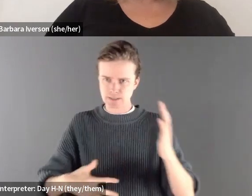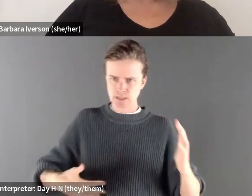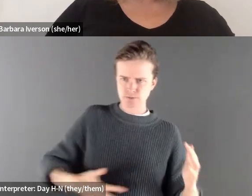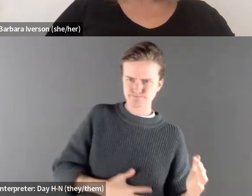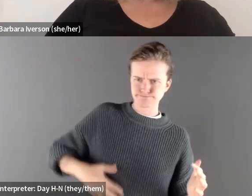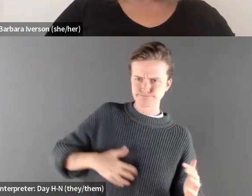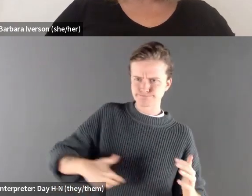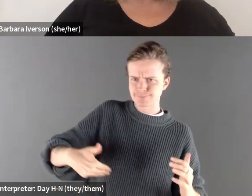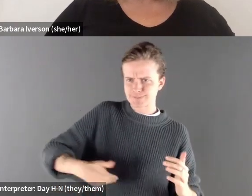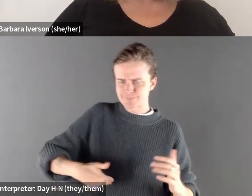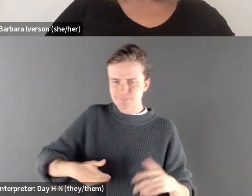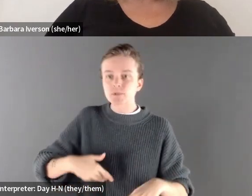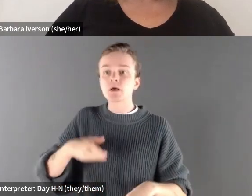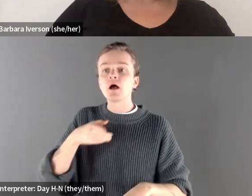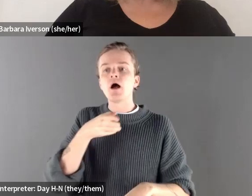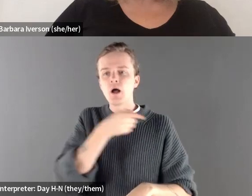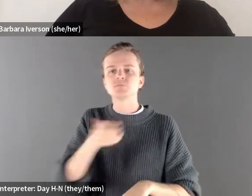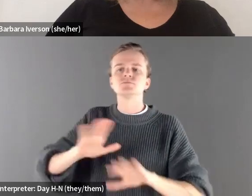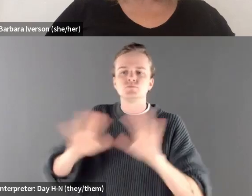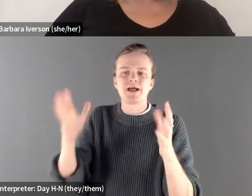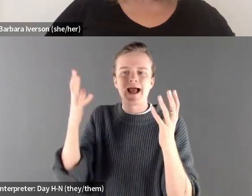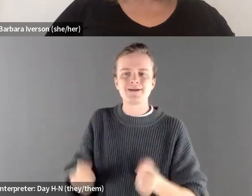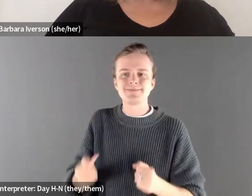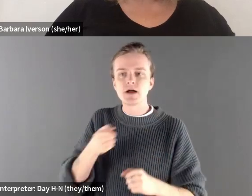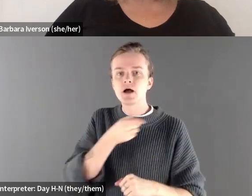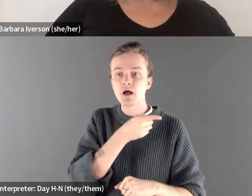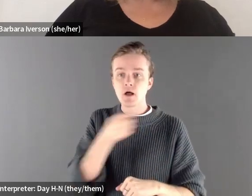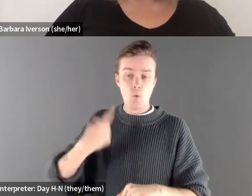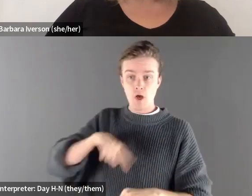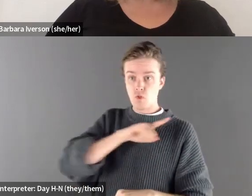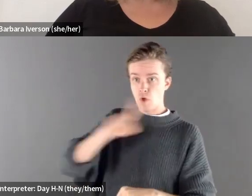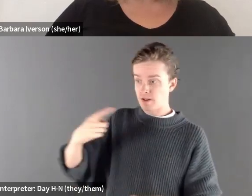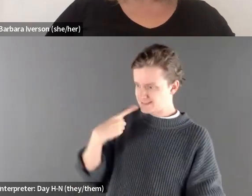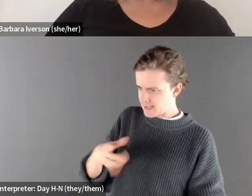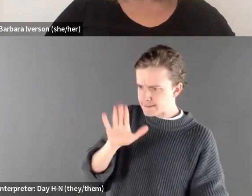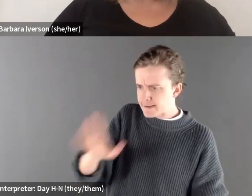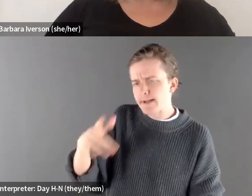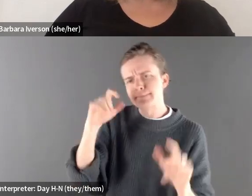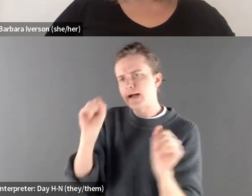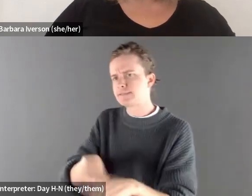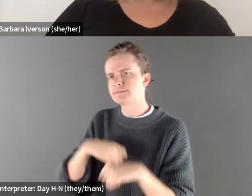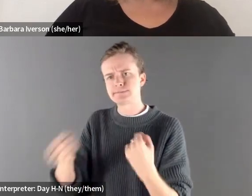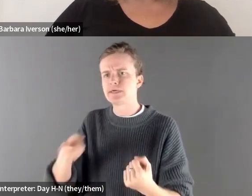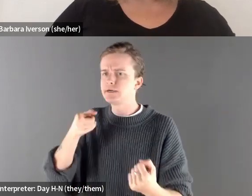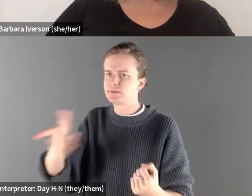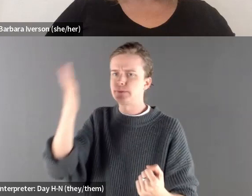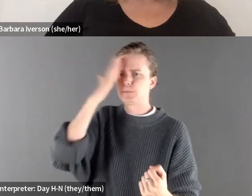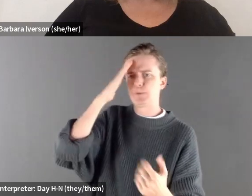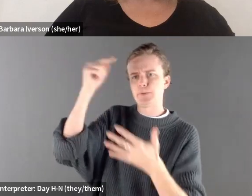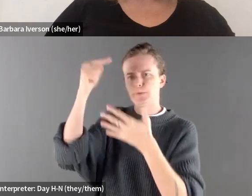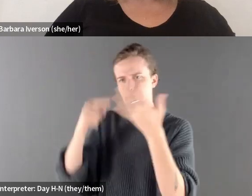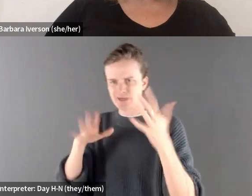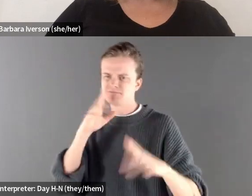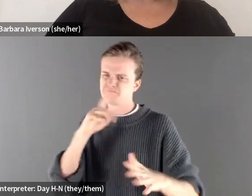conversations can only be had above their heads. And then also working on ways in which people can be brought into the actual research design process, I think